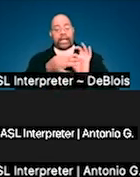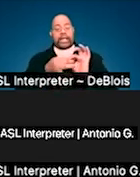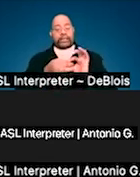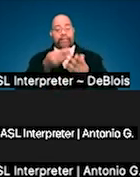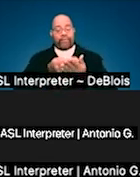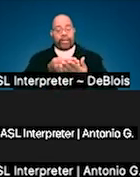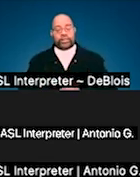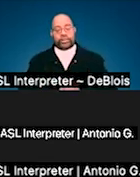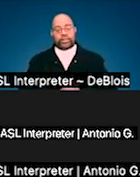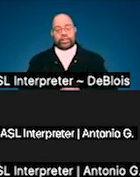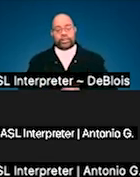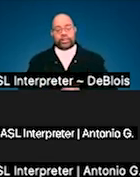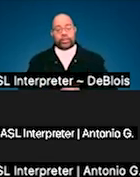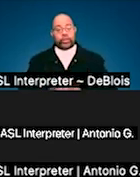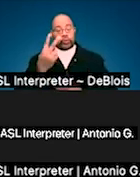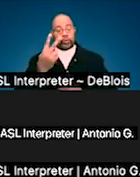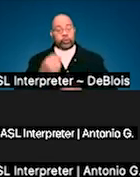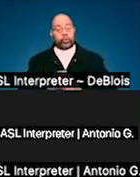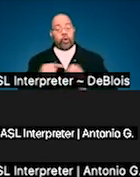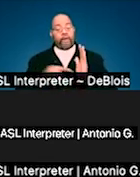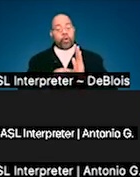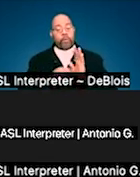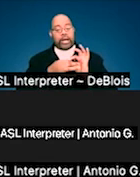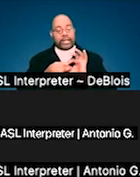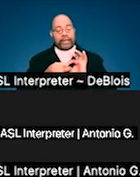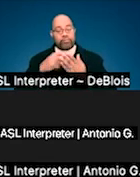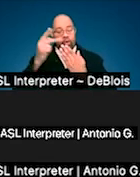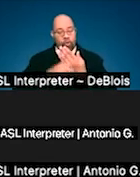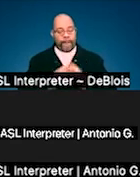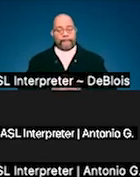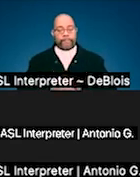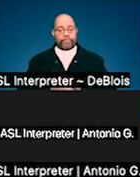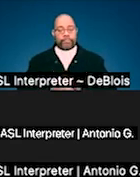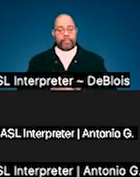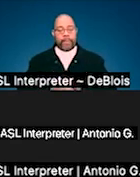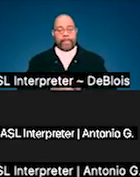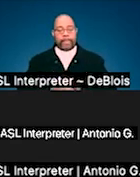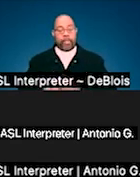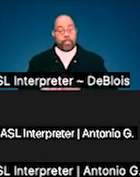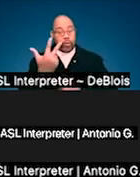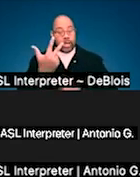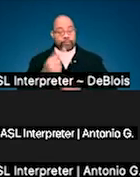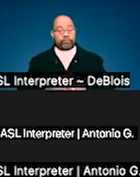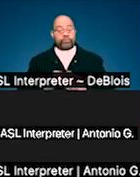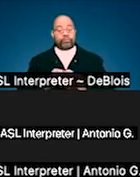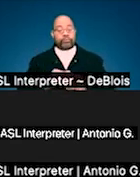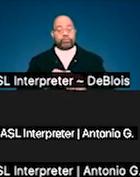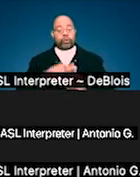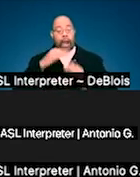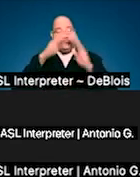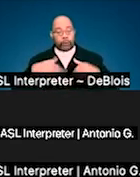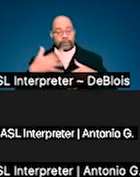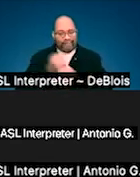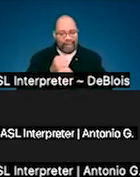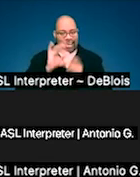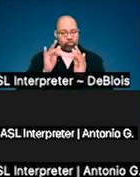Fund, 2, the Affordable Connectivity Program, 3, the White House Get